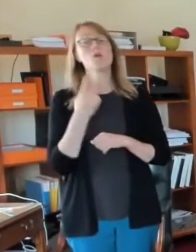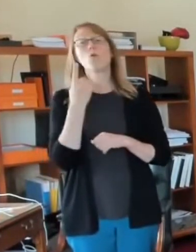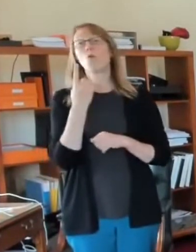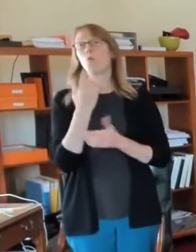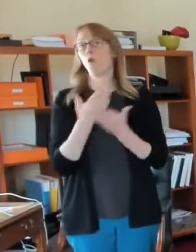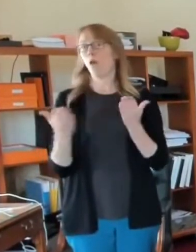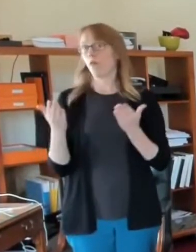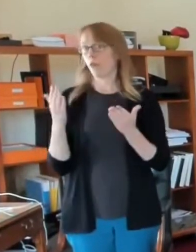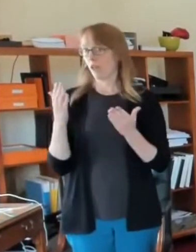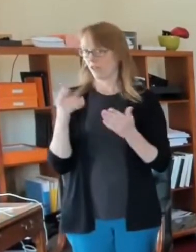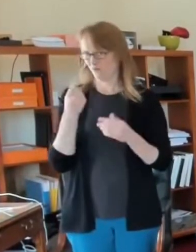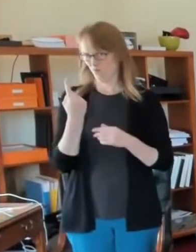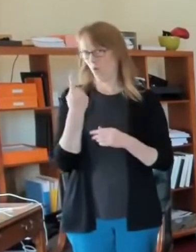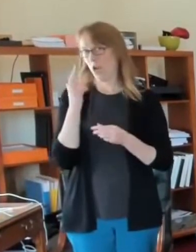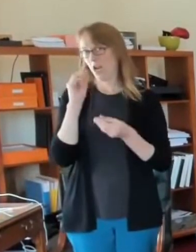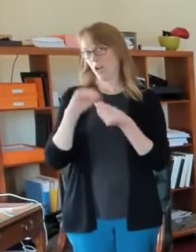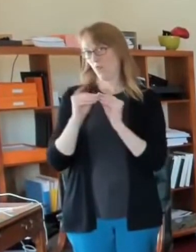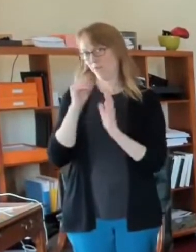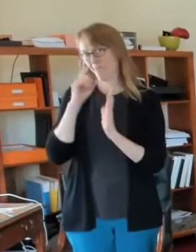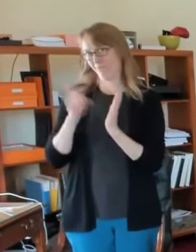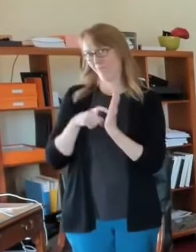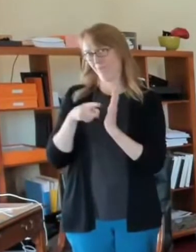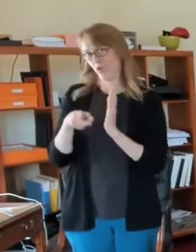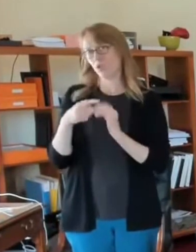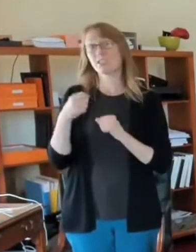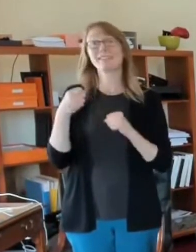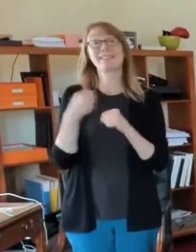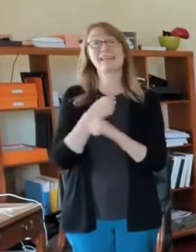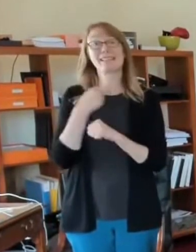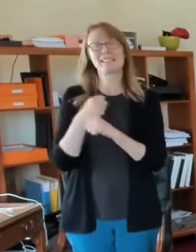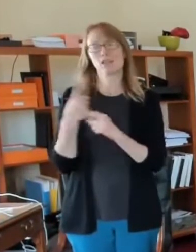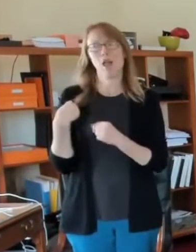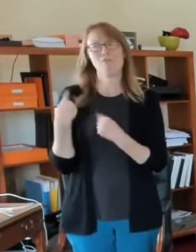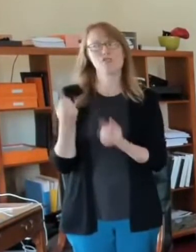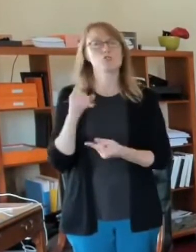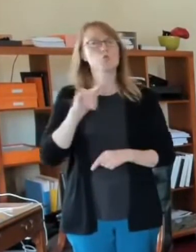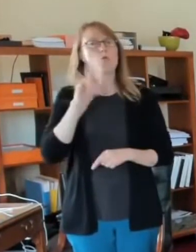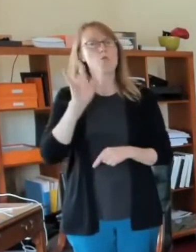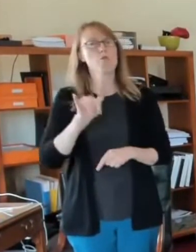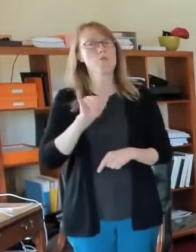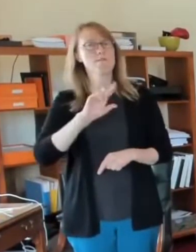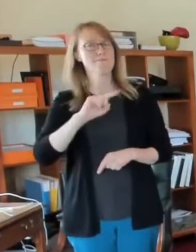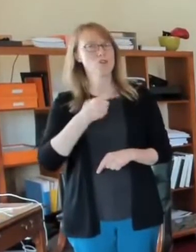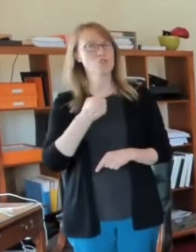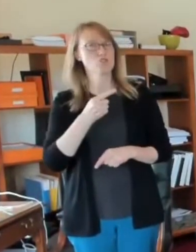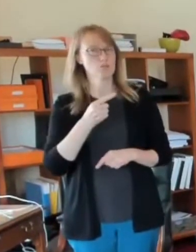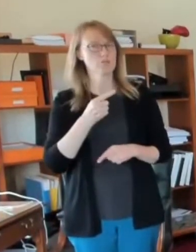an interesting one, and that is since July 1st, so 3 weeks,